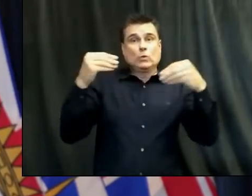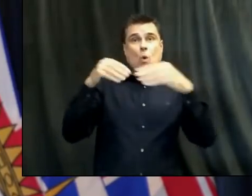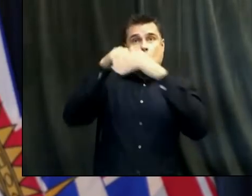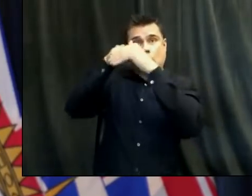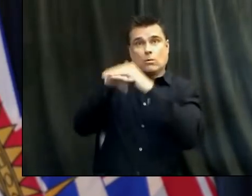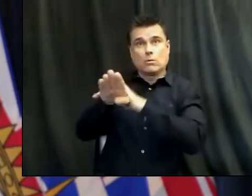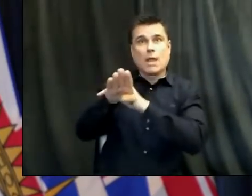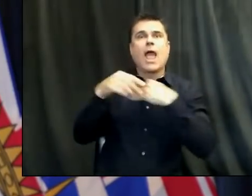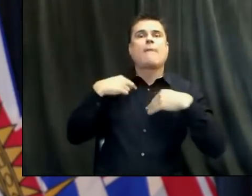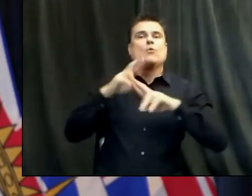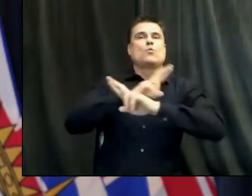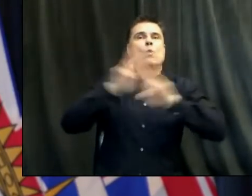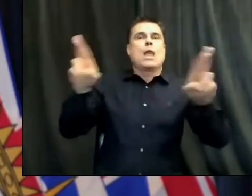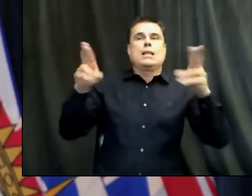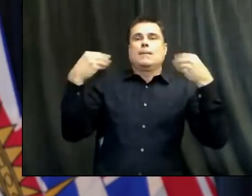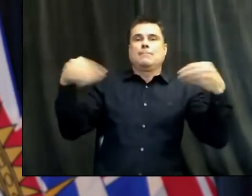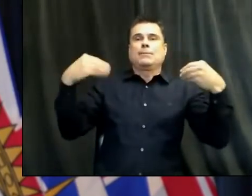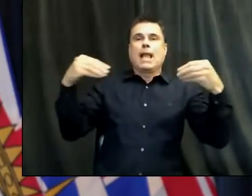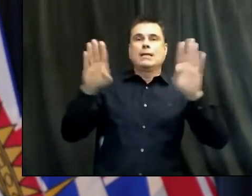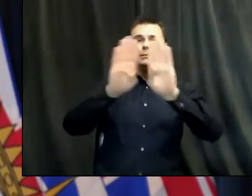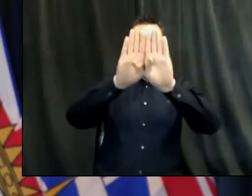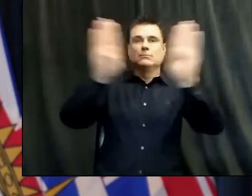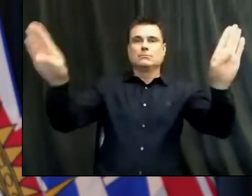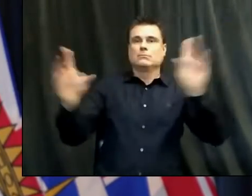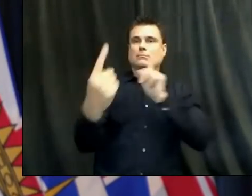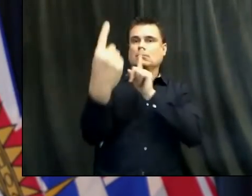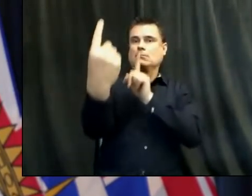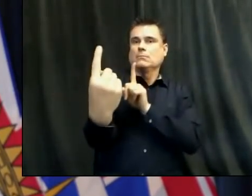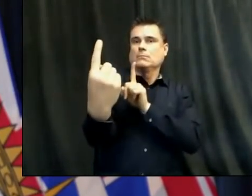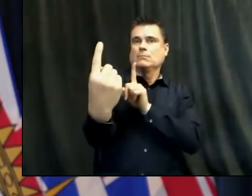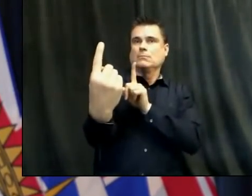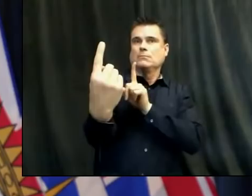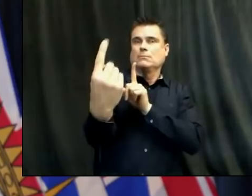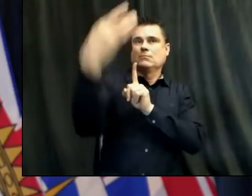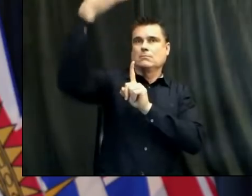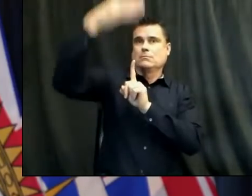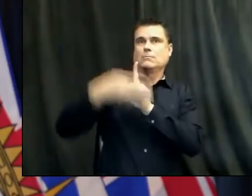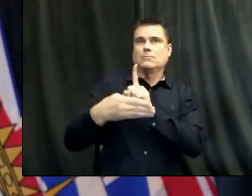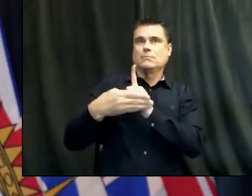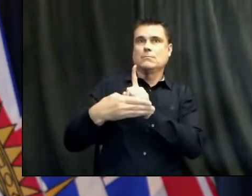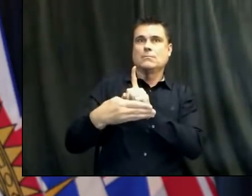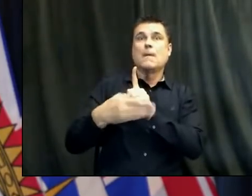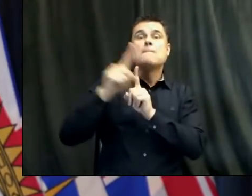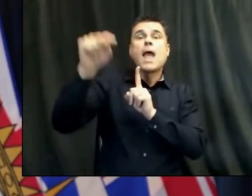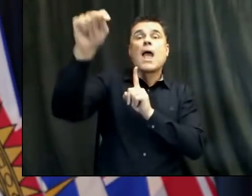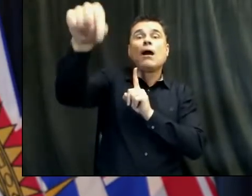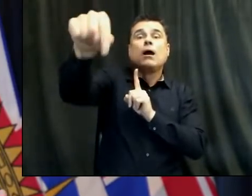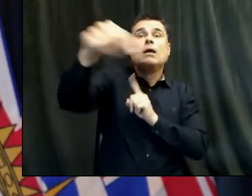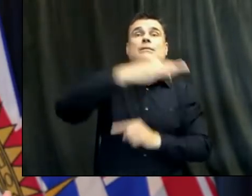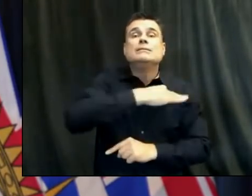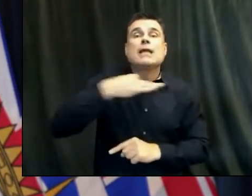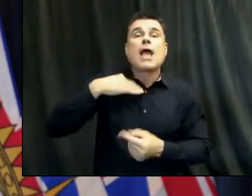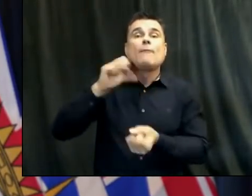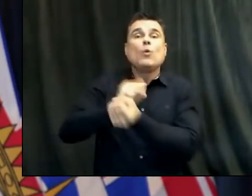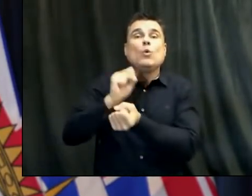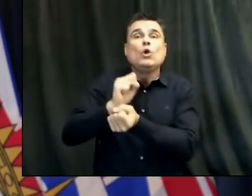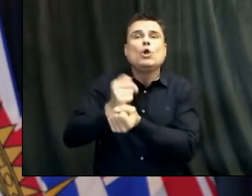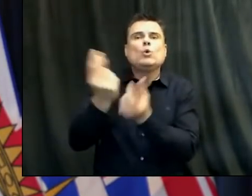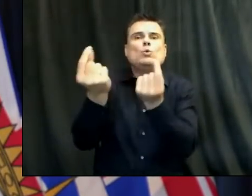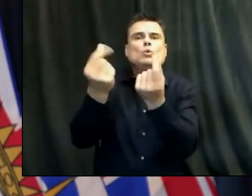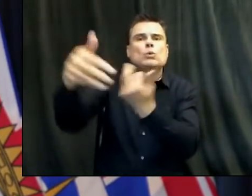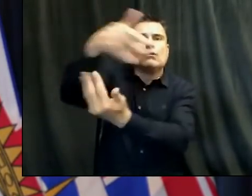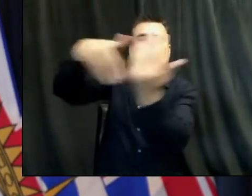we've stepped those up. We've also stepped up the language about the importance of all of the layers of protection, and we have what we